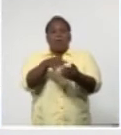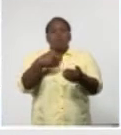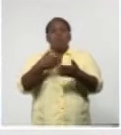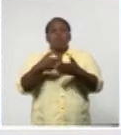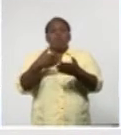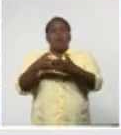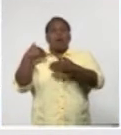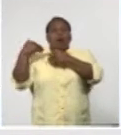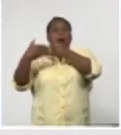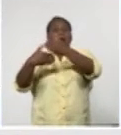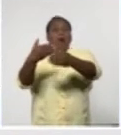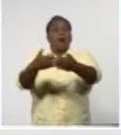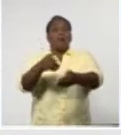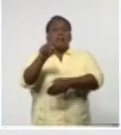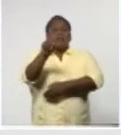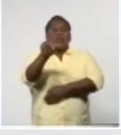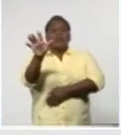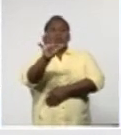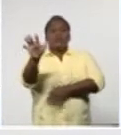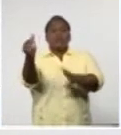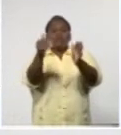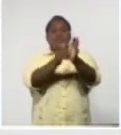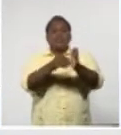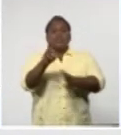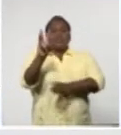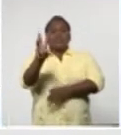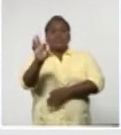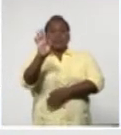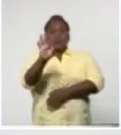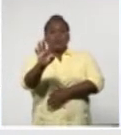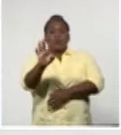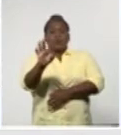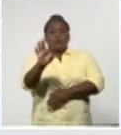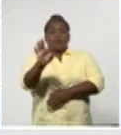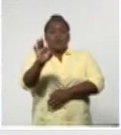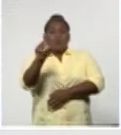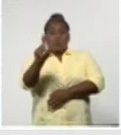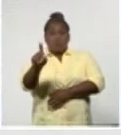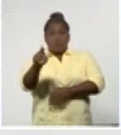Cuba already has a cumulative total of